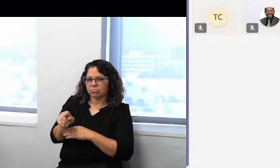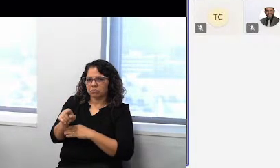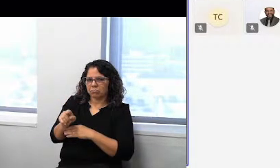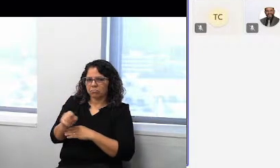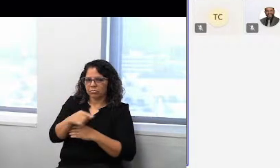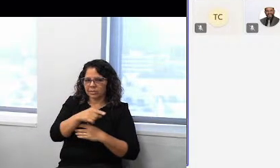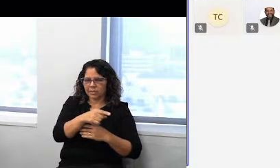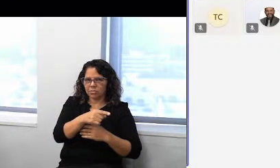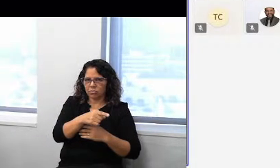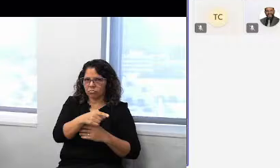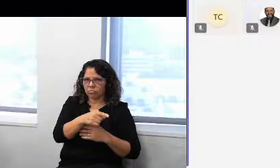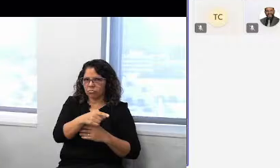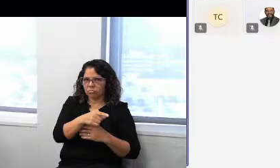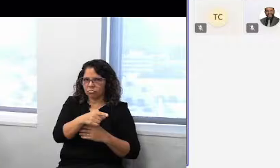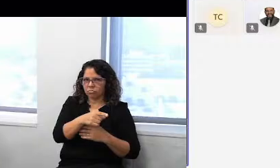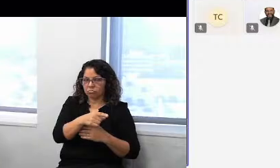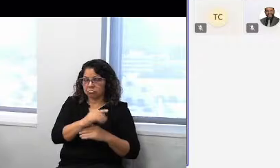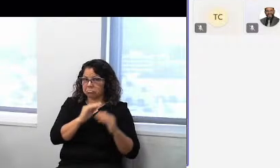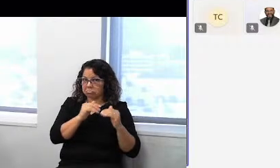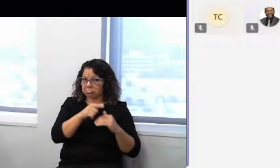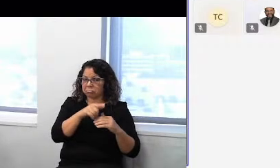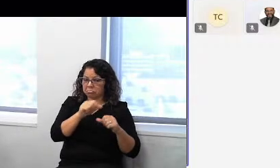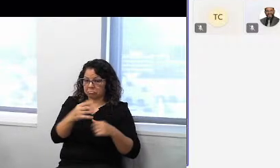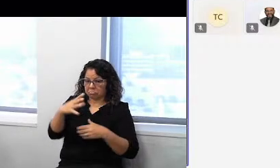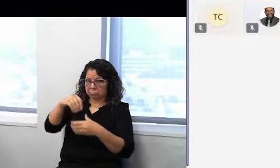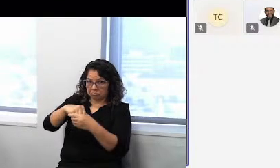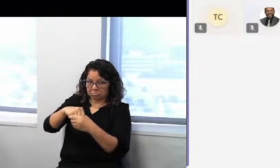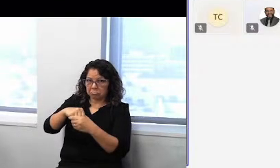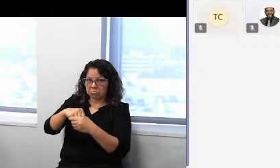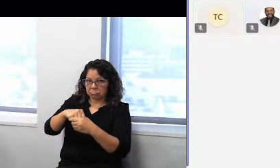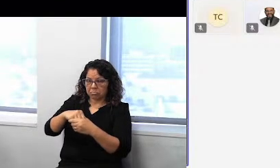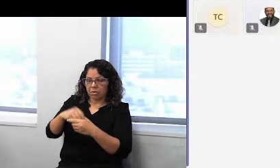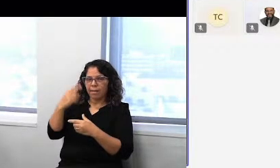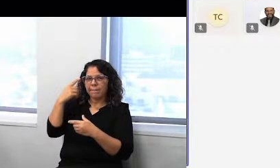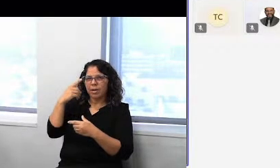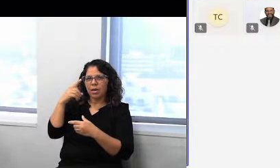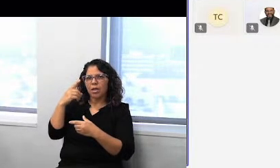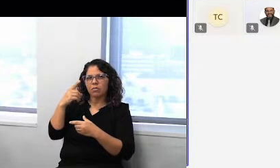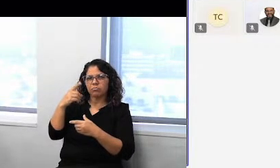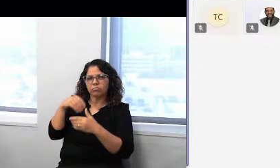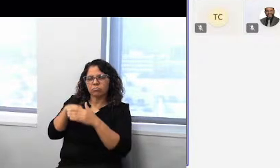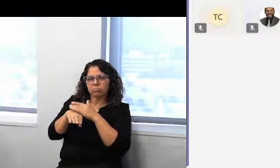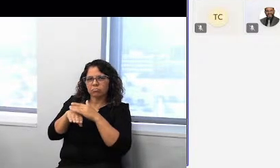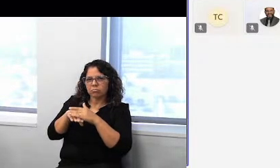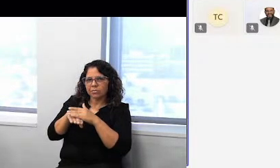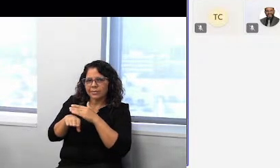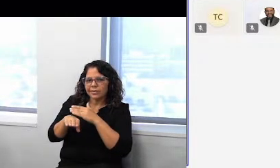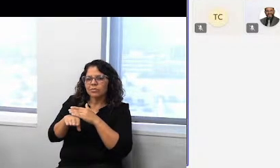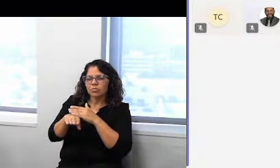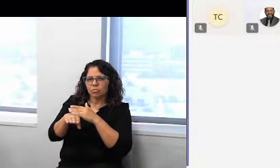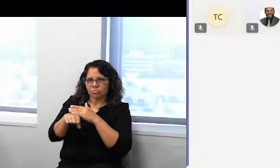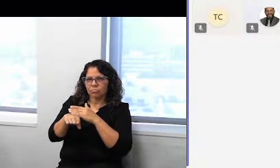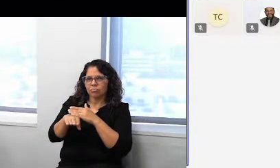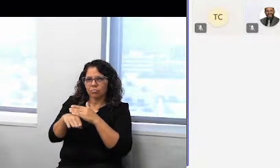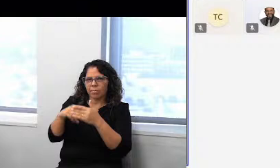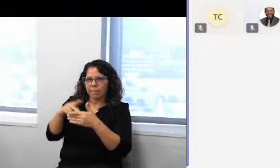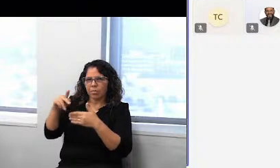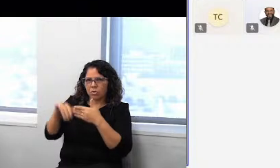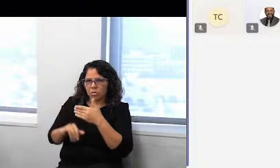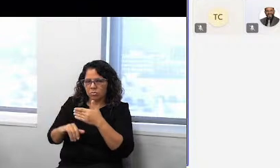to provide access to those 4 projects is possible that will cost less than actually adding